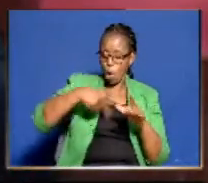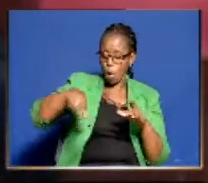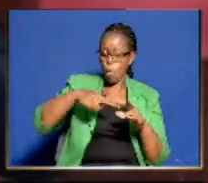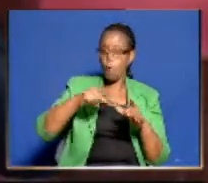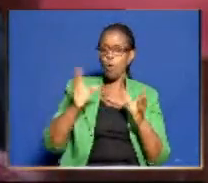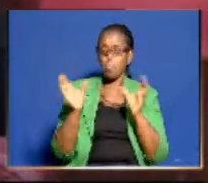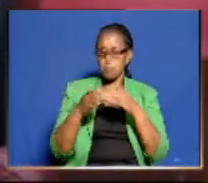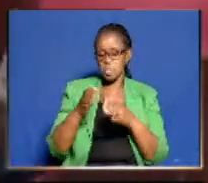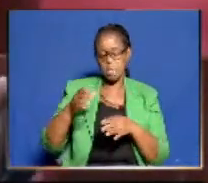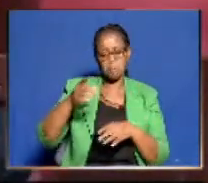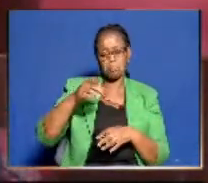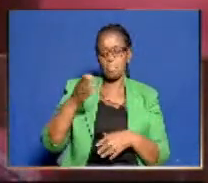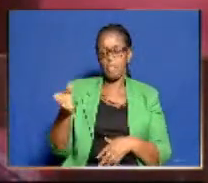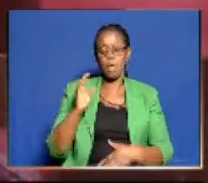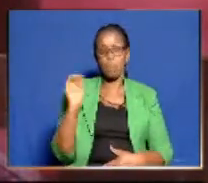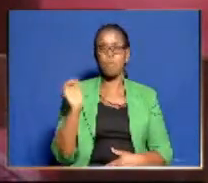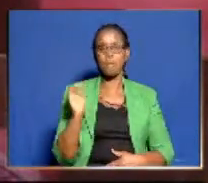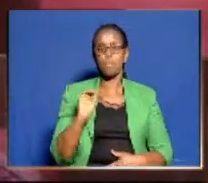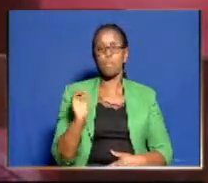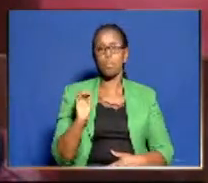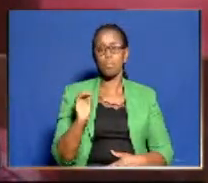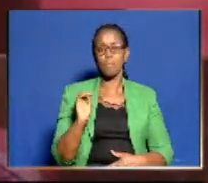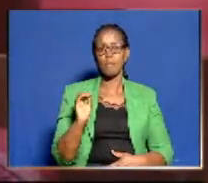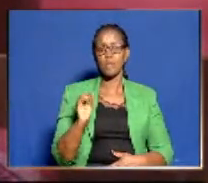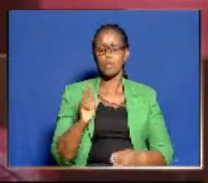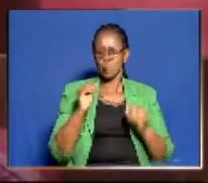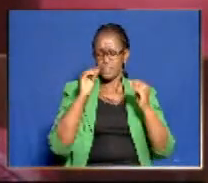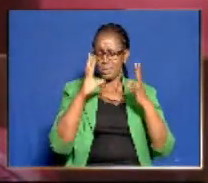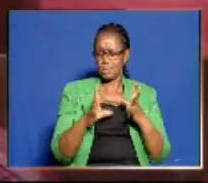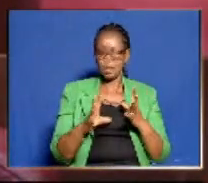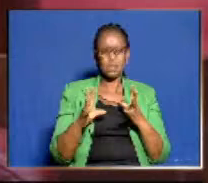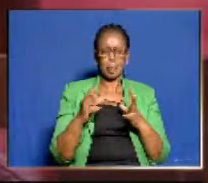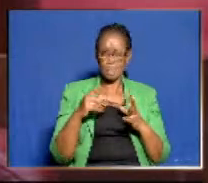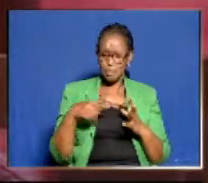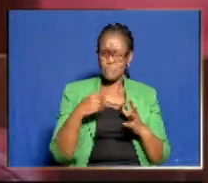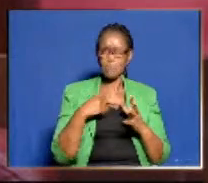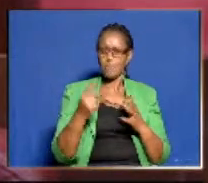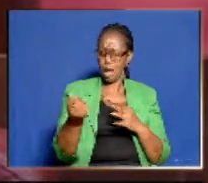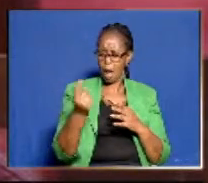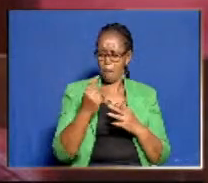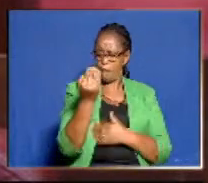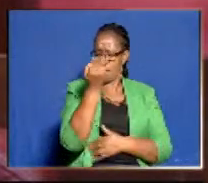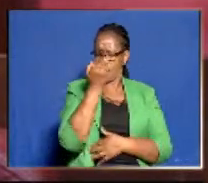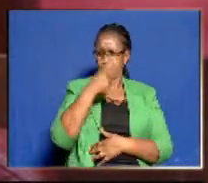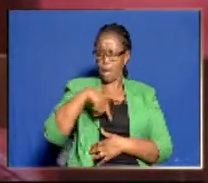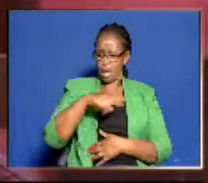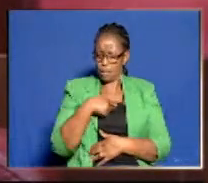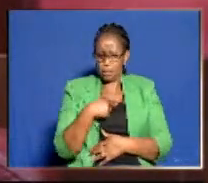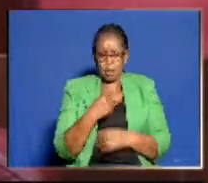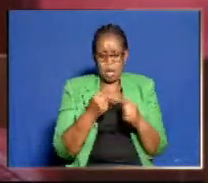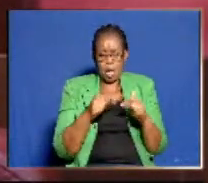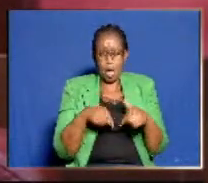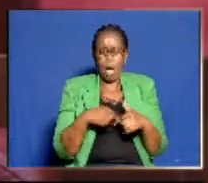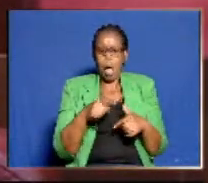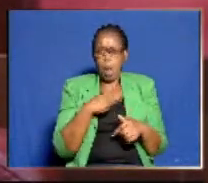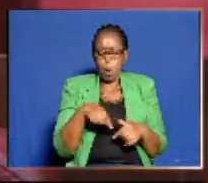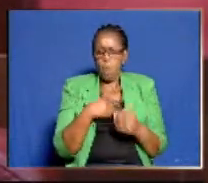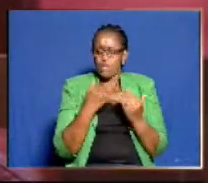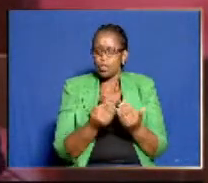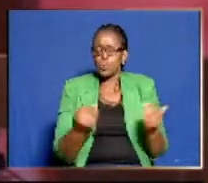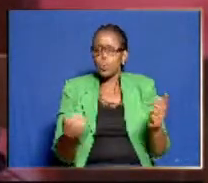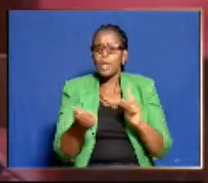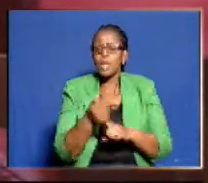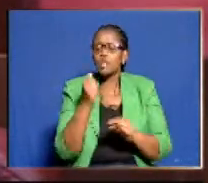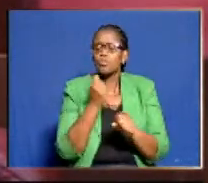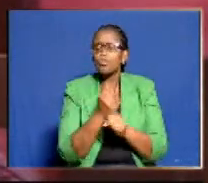of issues by teachers that come to us as their representatives, asking us, when are our children going to get employed, and yet they